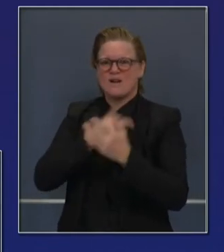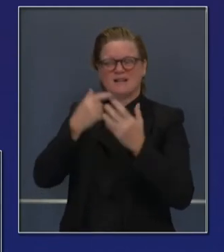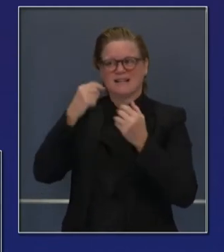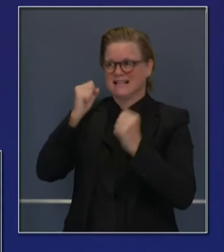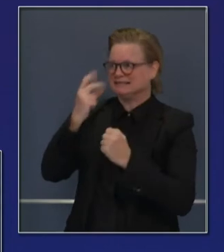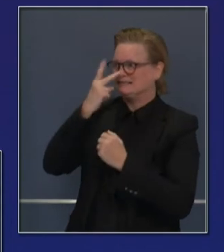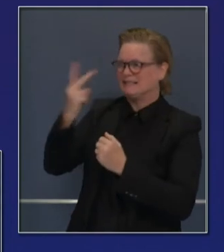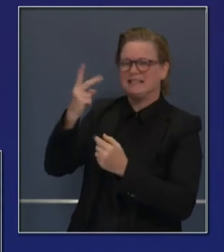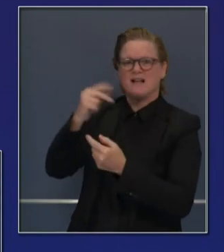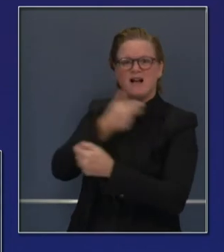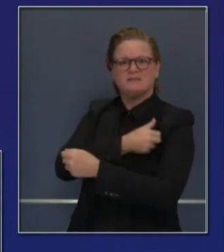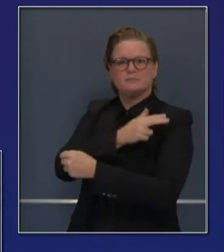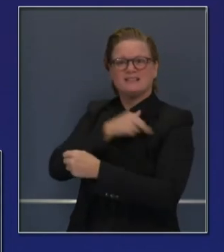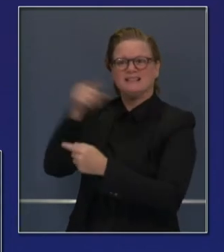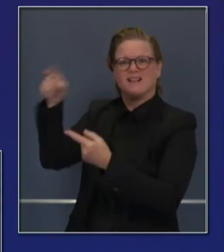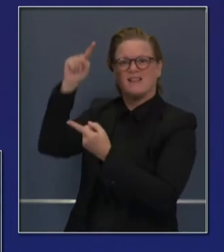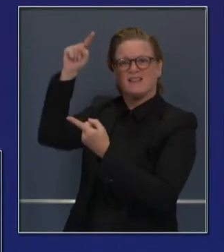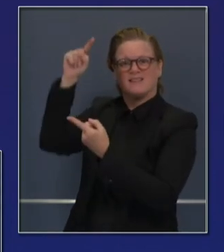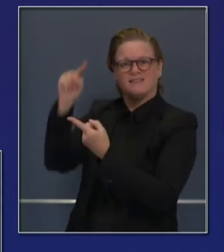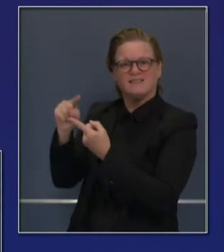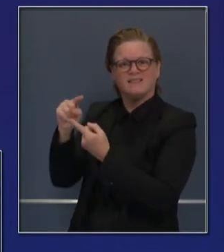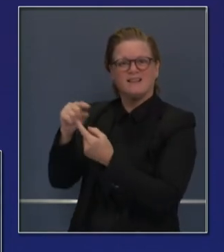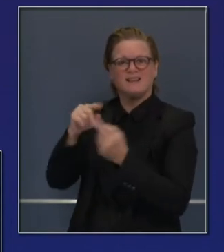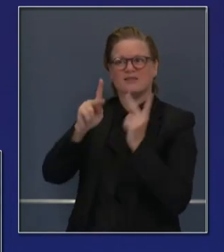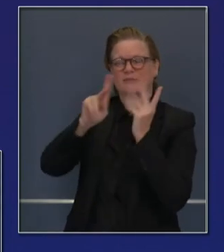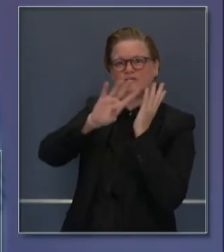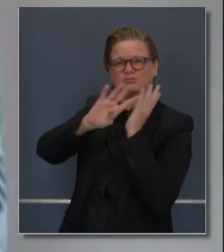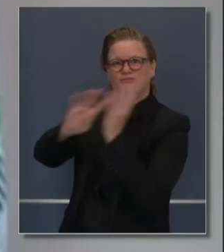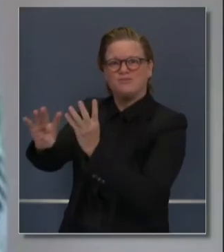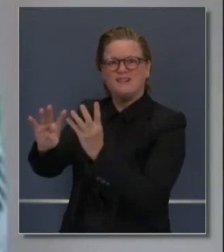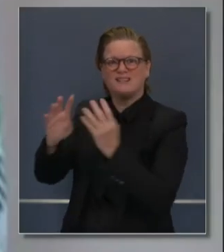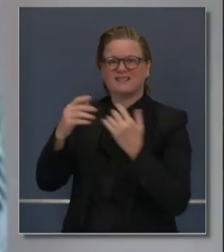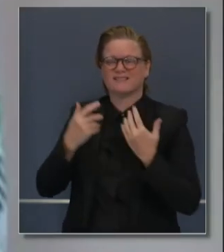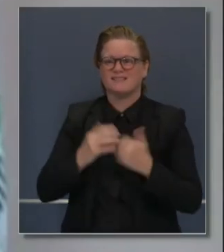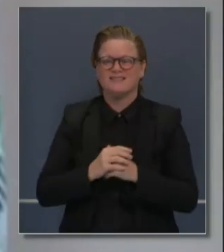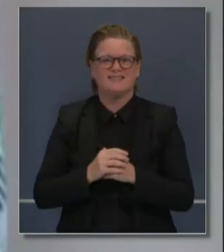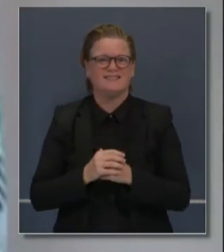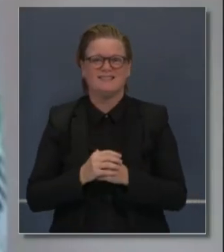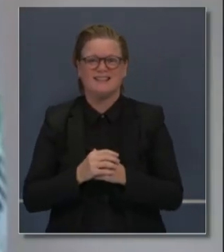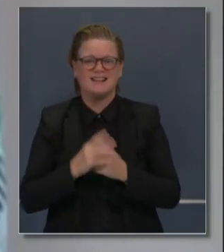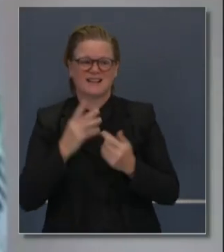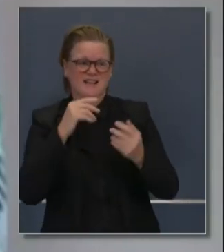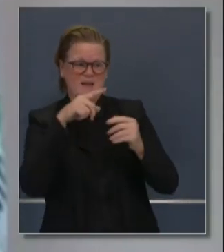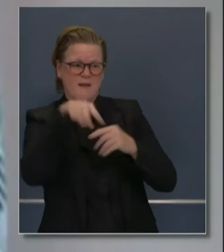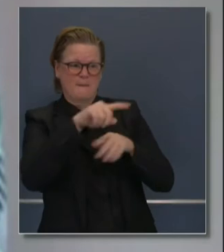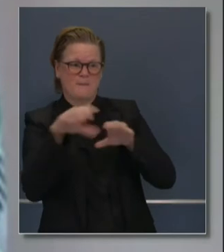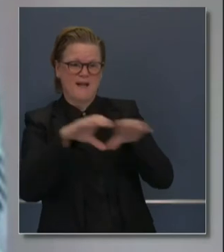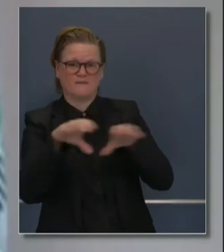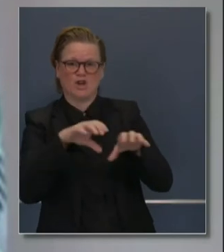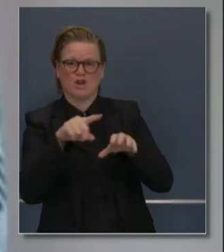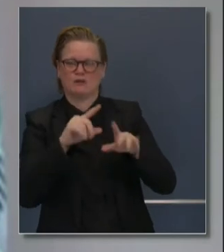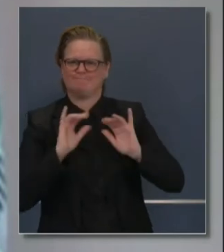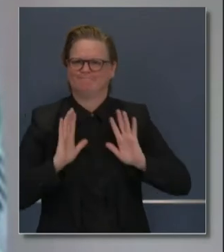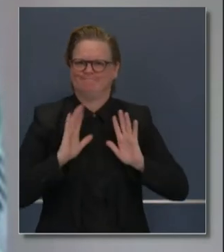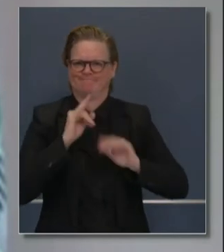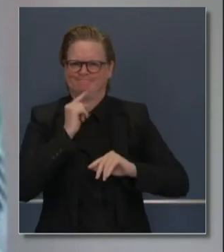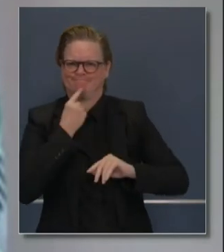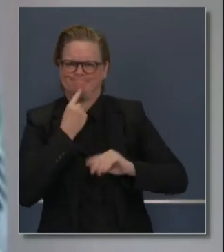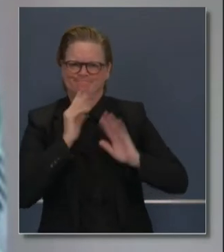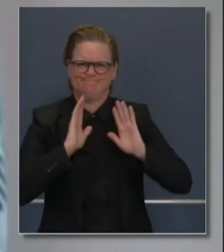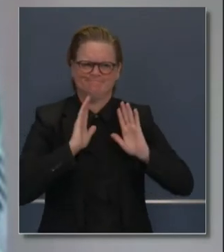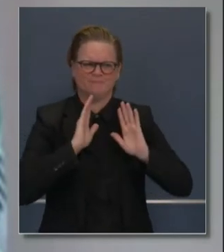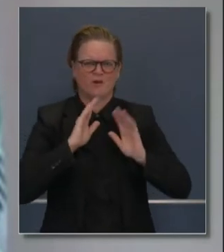in California as low as we can, given what we've seen in the past many months. And with that hope of the news